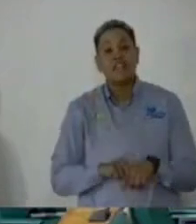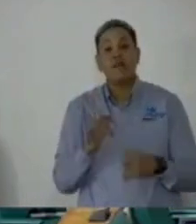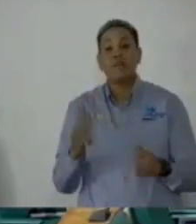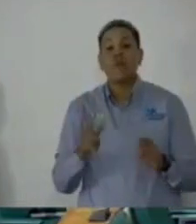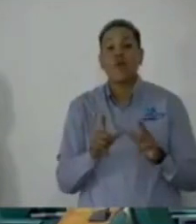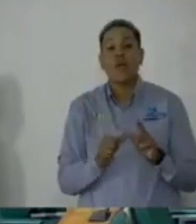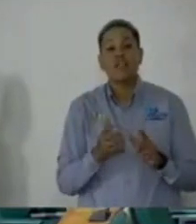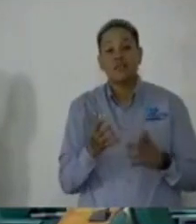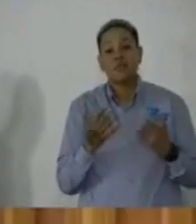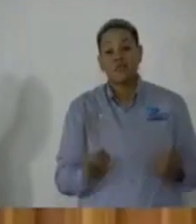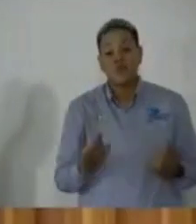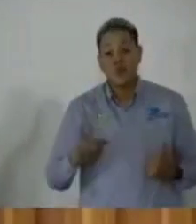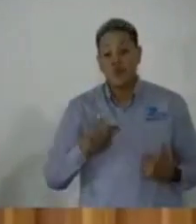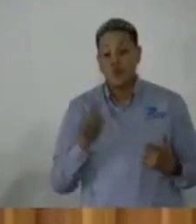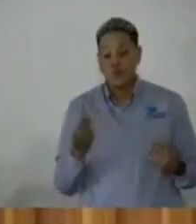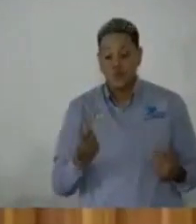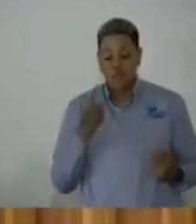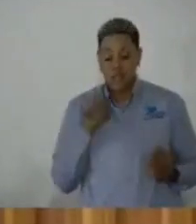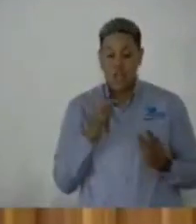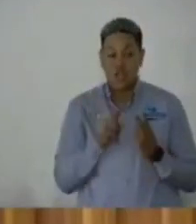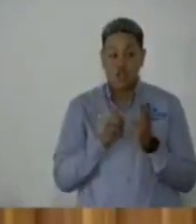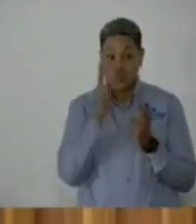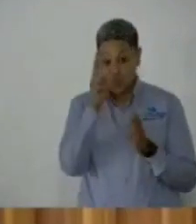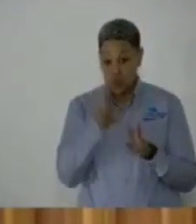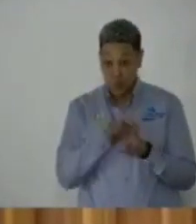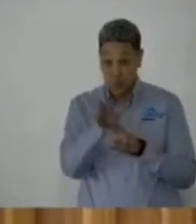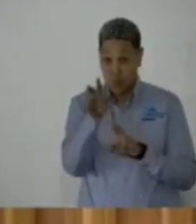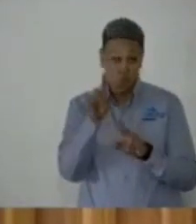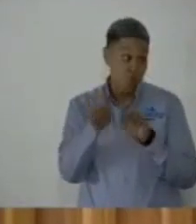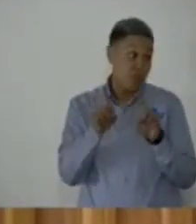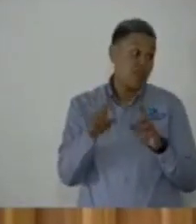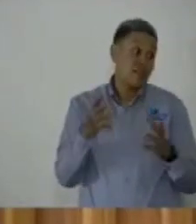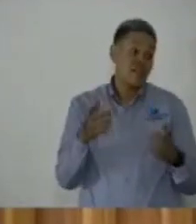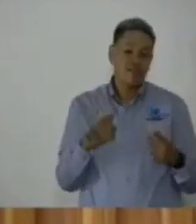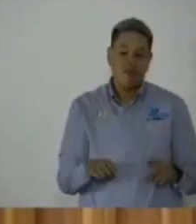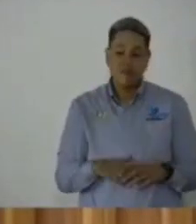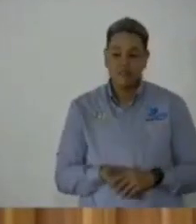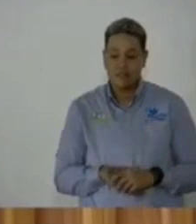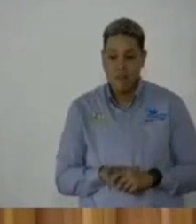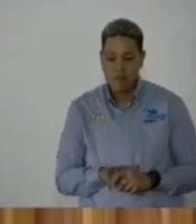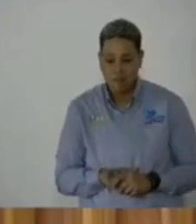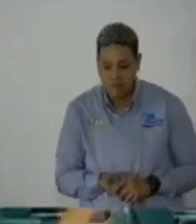to expire. So if you do give me a dual question.